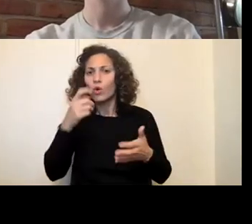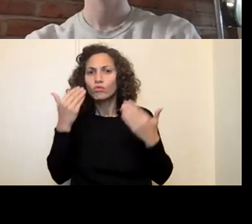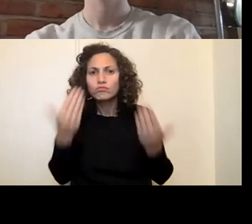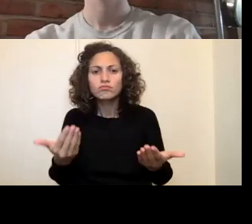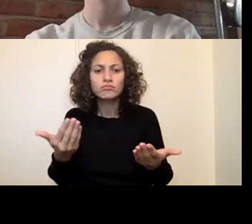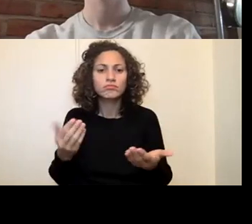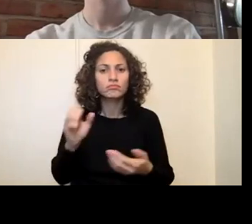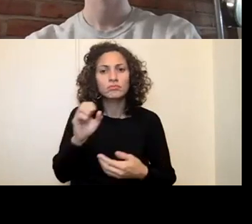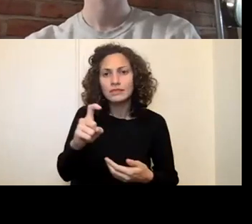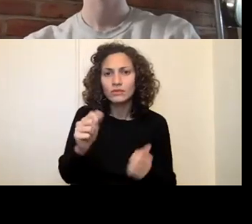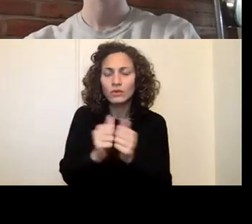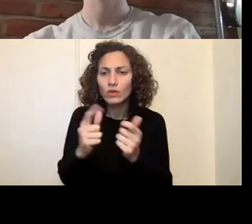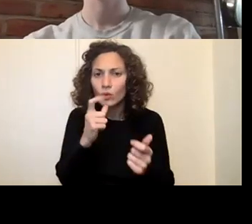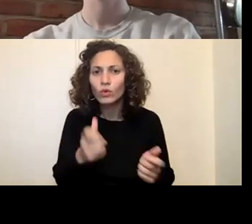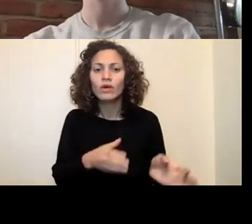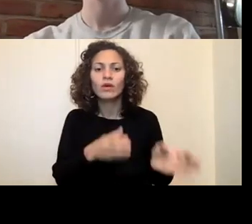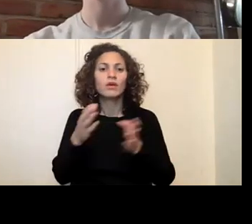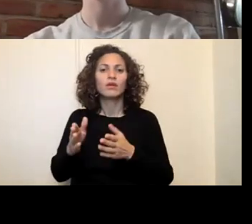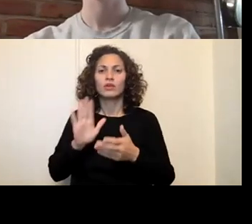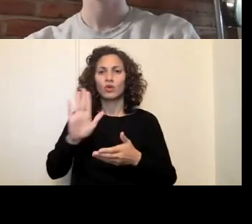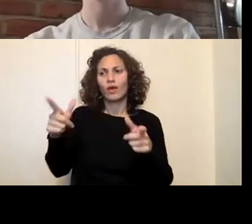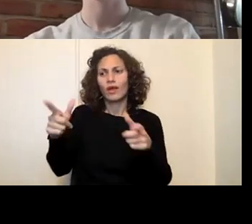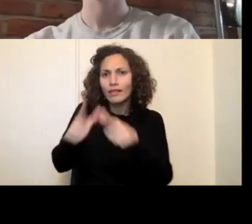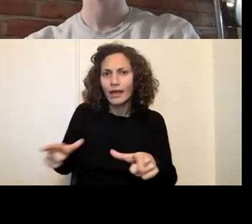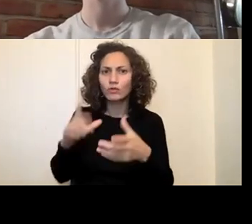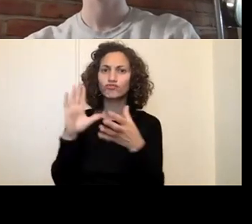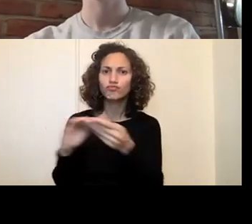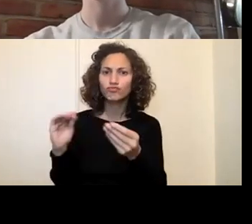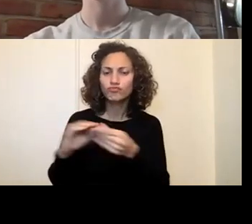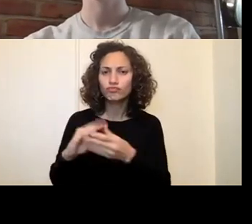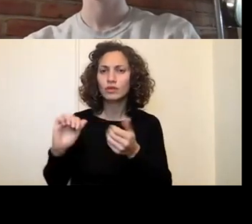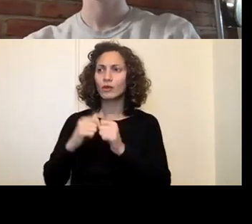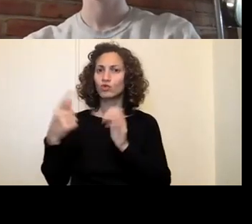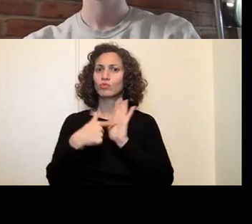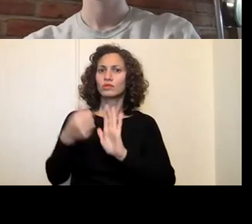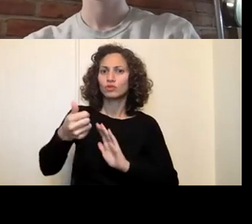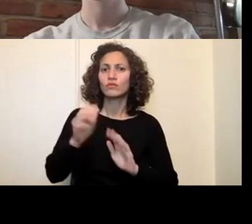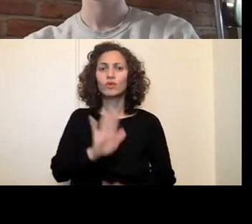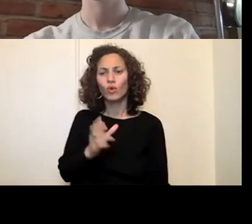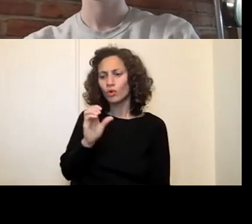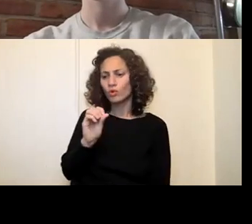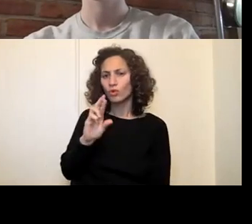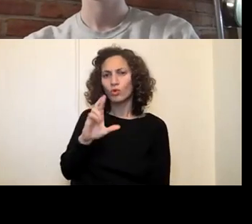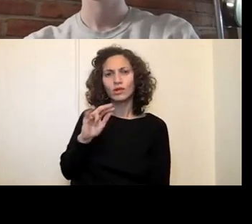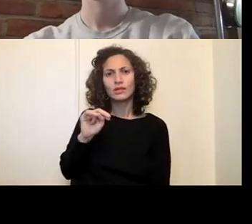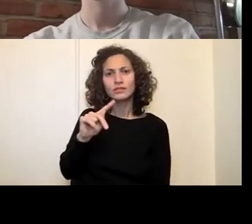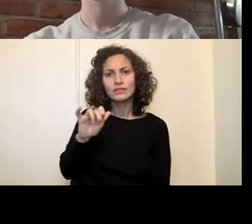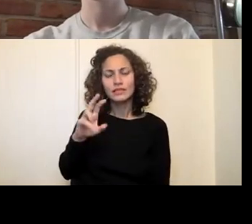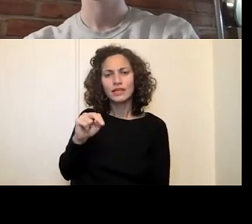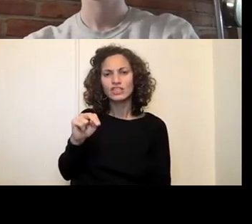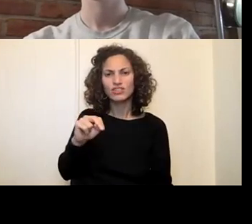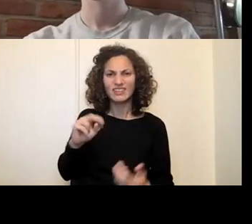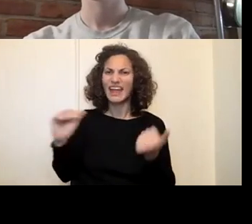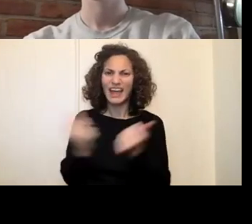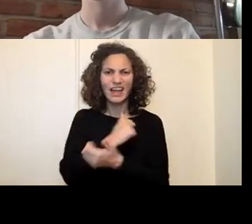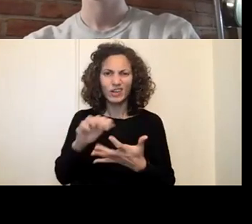use or how you just present yourself in that way, or your orientation and how you identify. I think sexuality is all of those